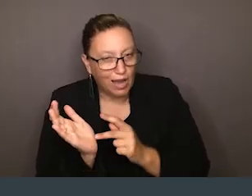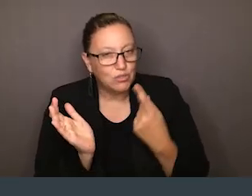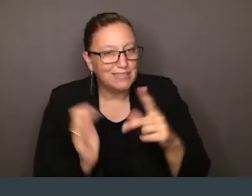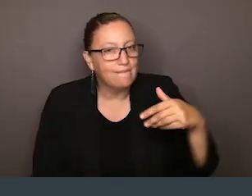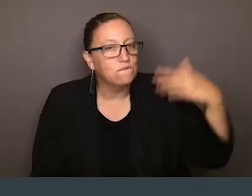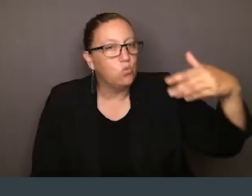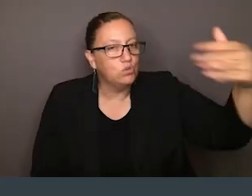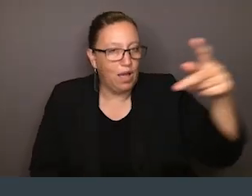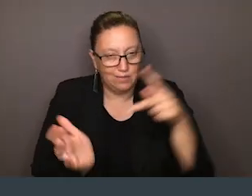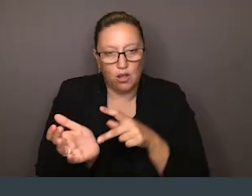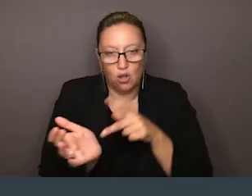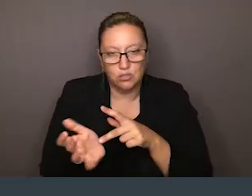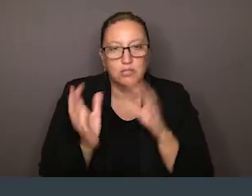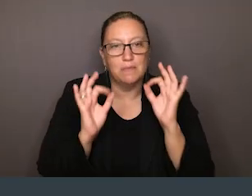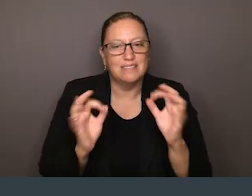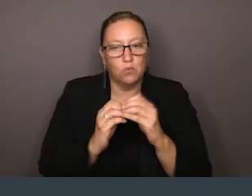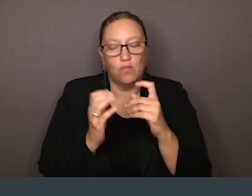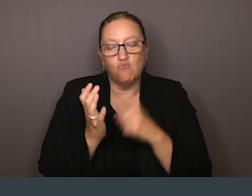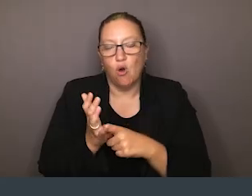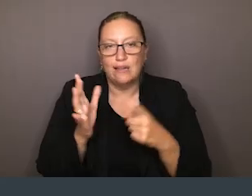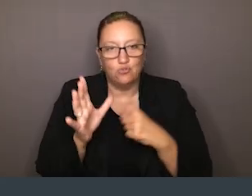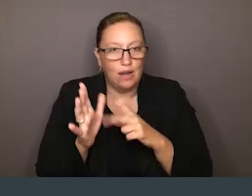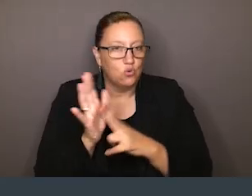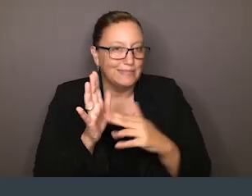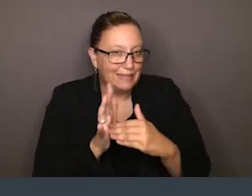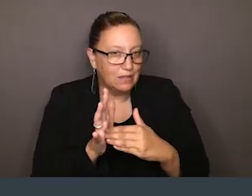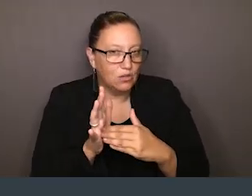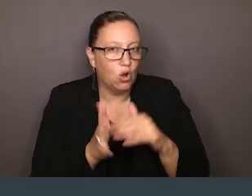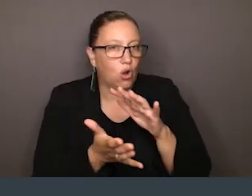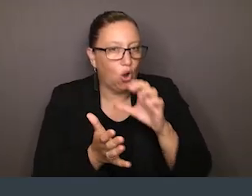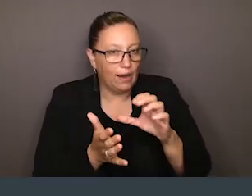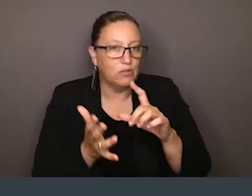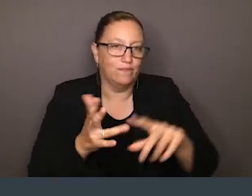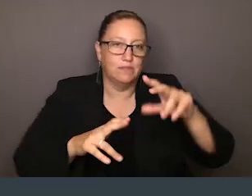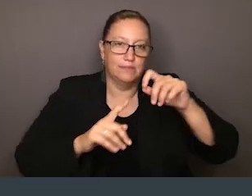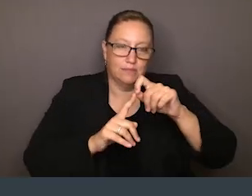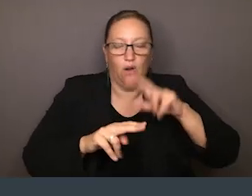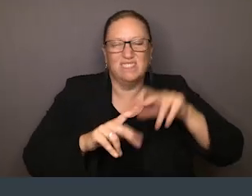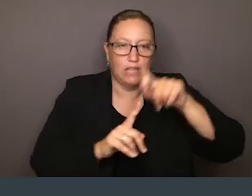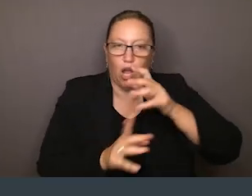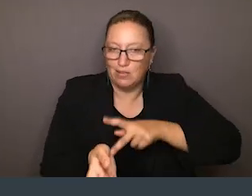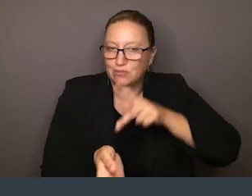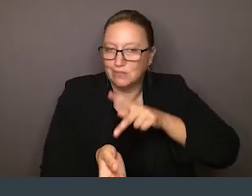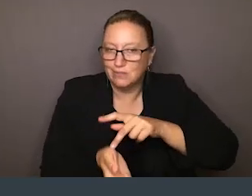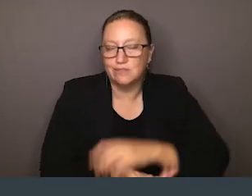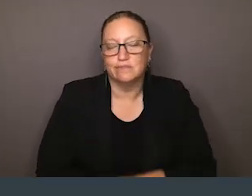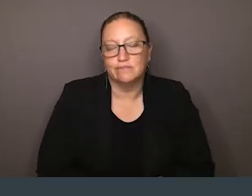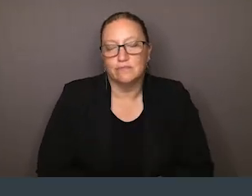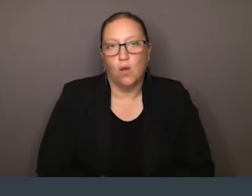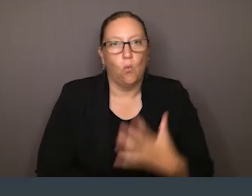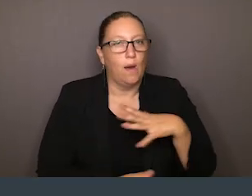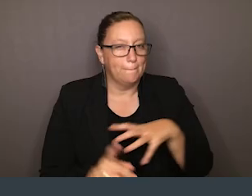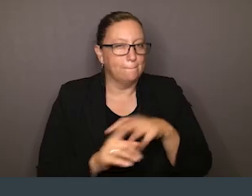future psychiatrists with the Royal Australian and New Zealand College of Psychiatrists. And of course, improving